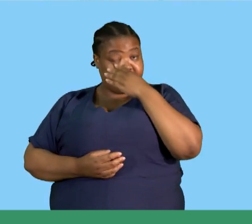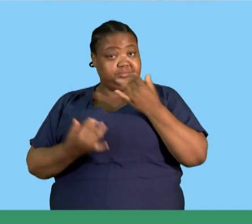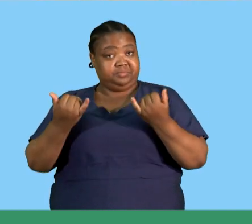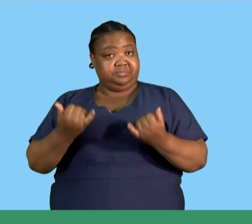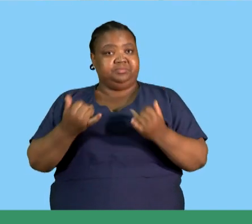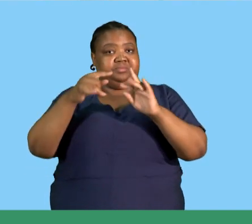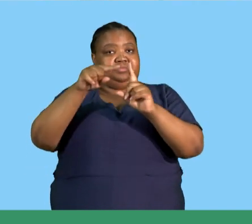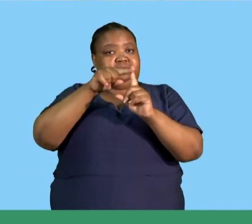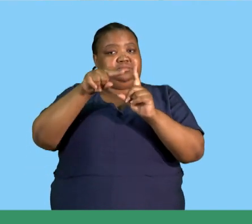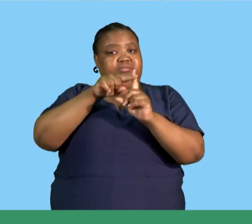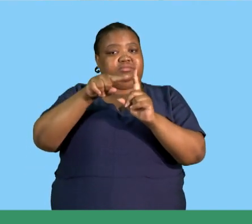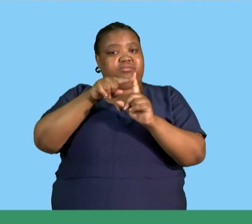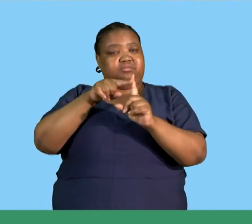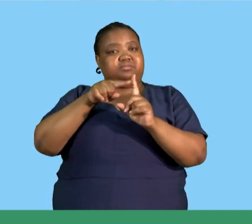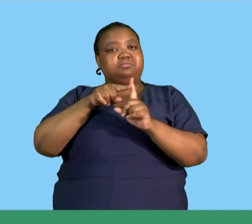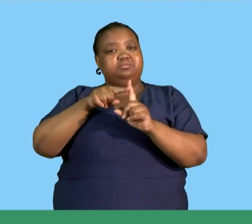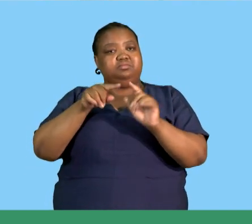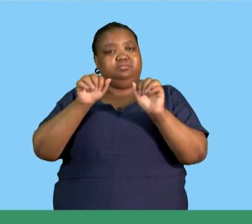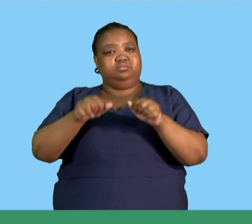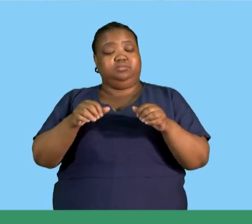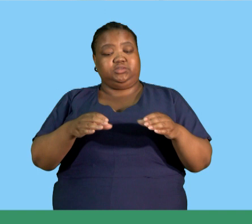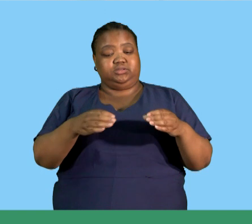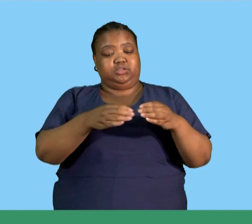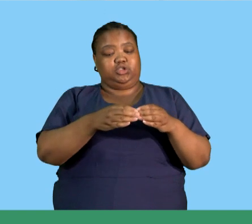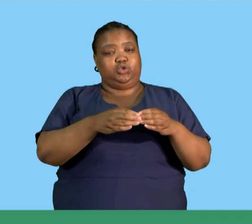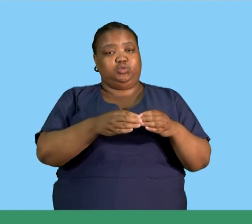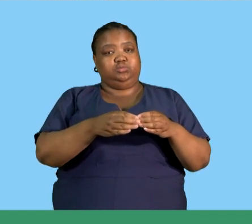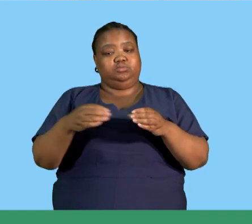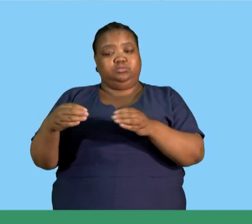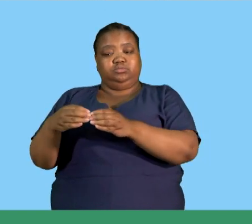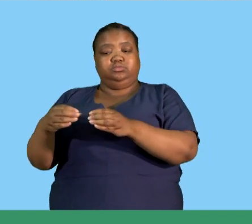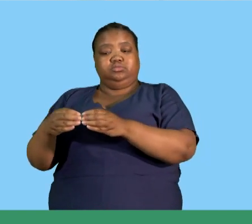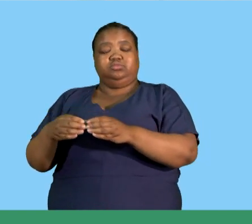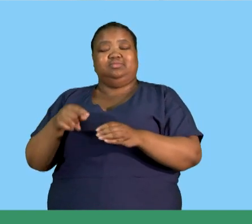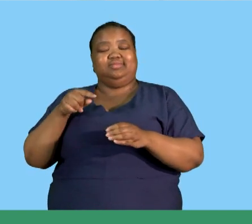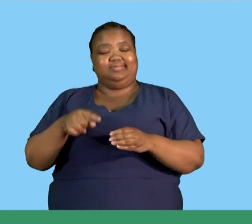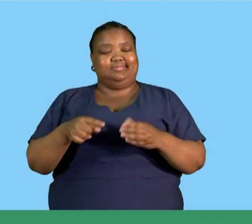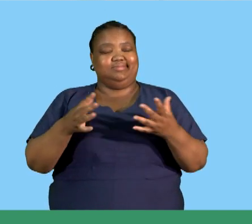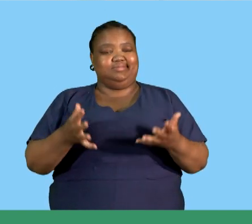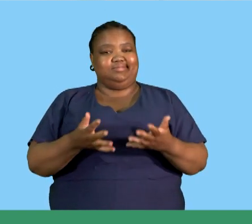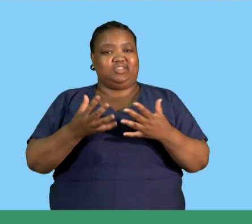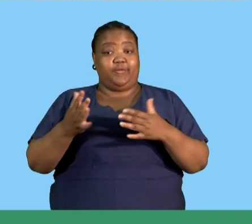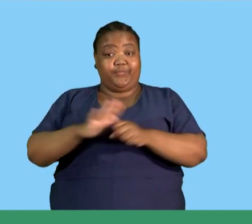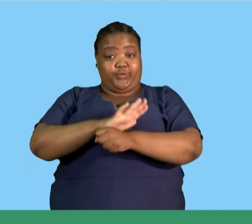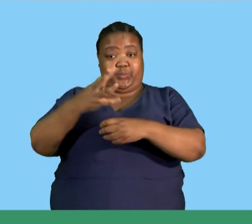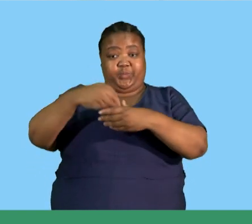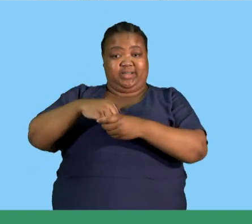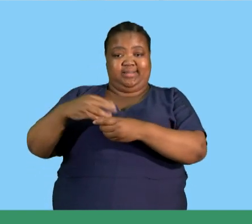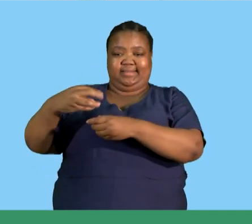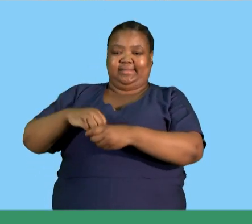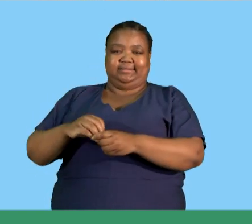Right, and then now we're going to do our negatives. Right, with the negatives, small groups limit participation and